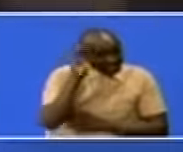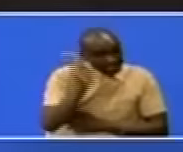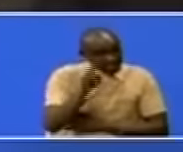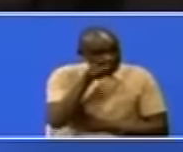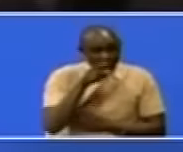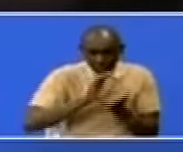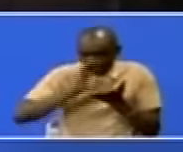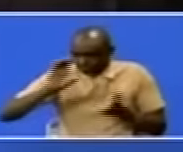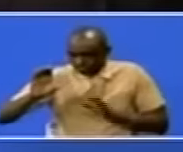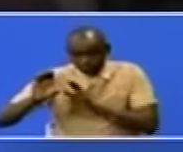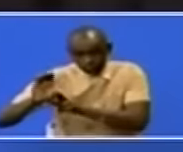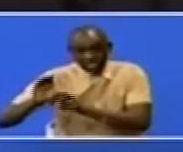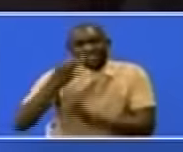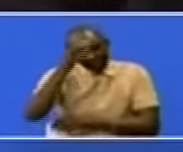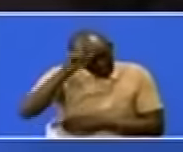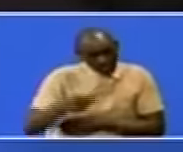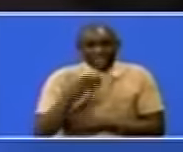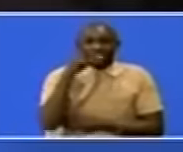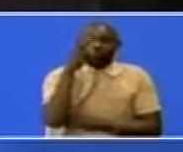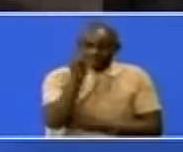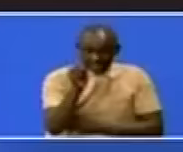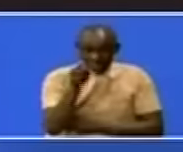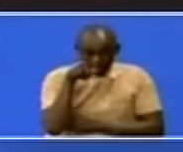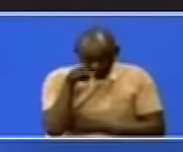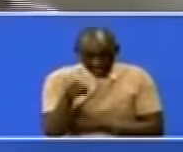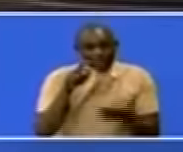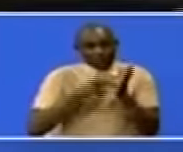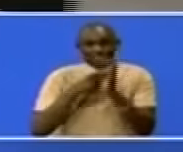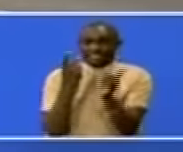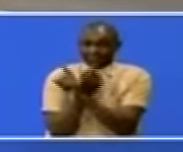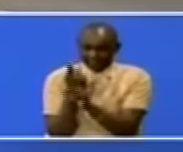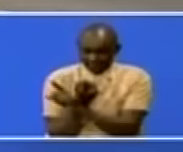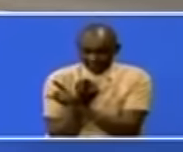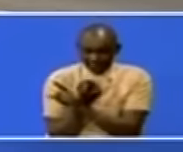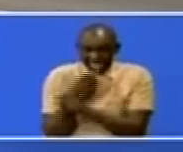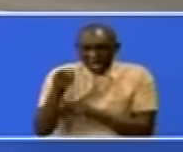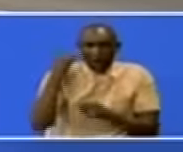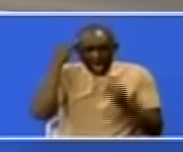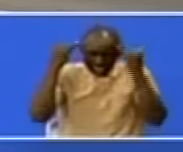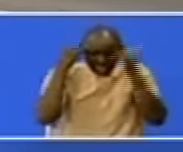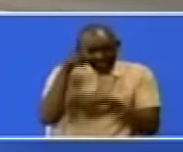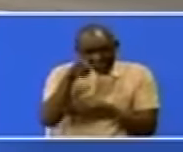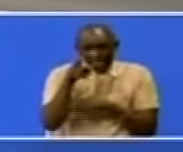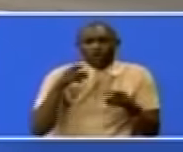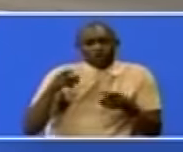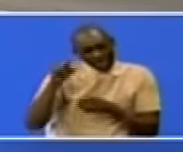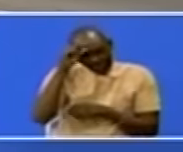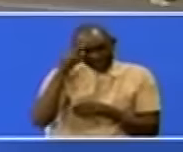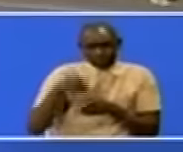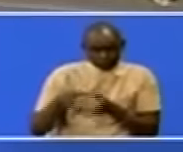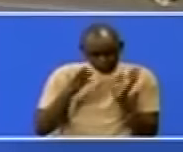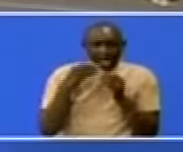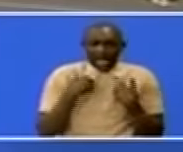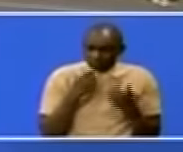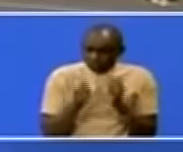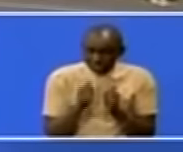set aside to finance 3,000 kilometers of ongoing projects. And some of the innovative funding options the government has been toying